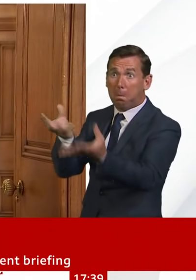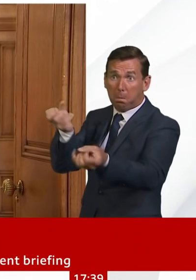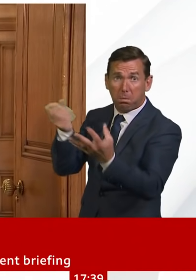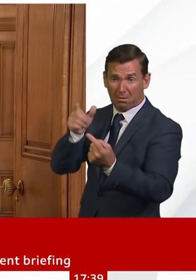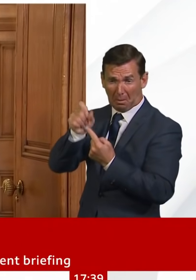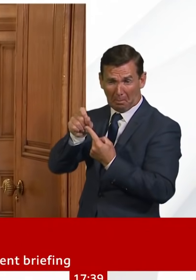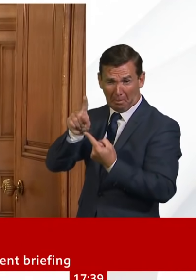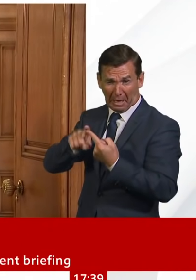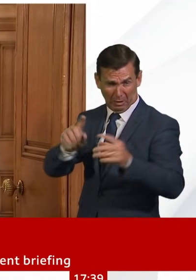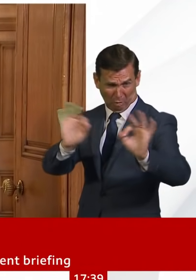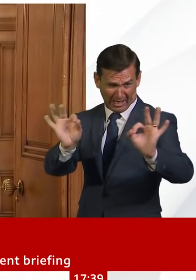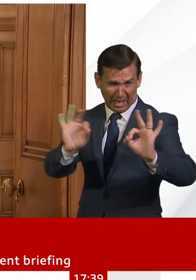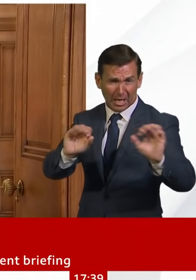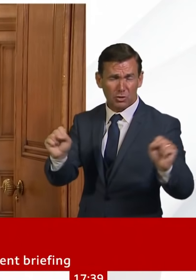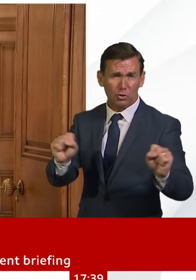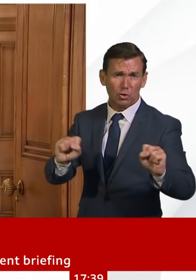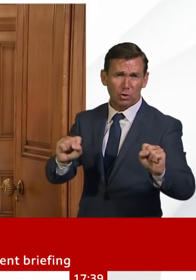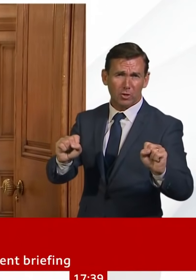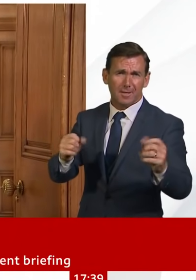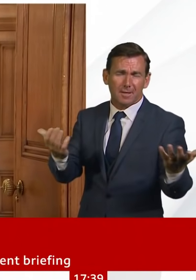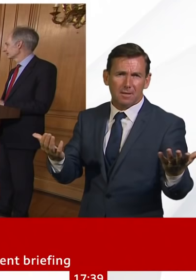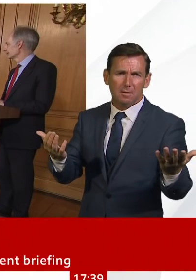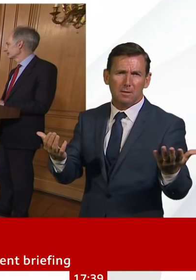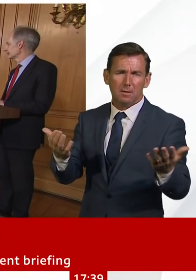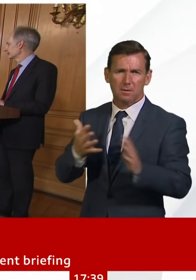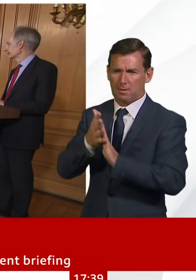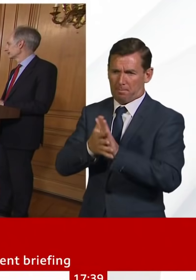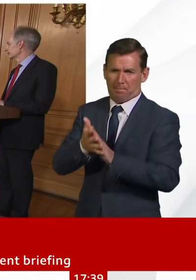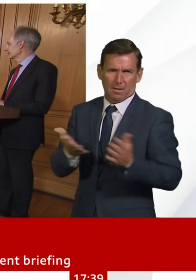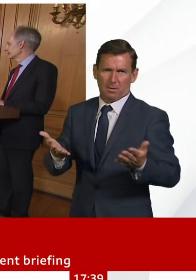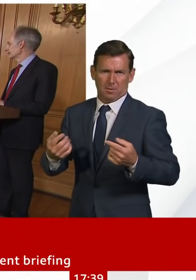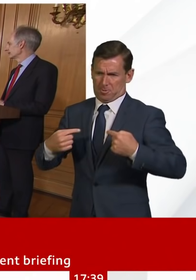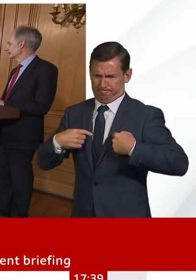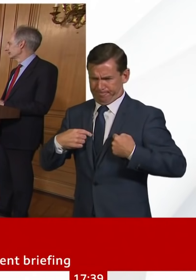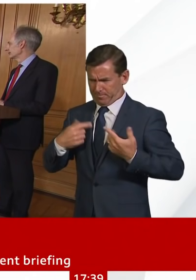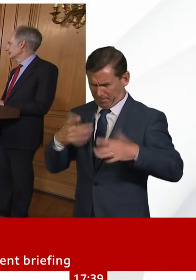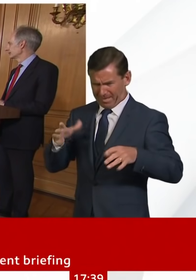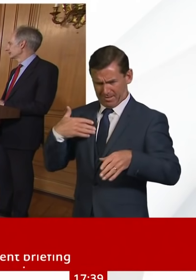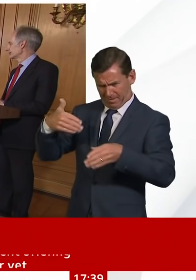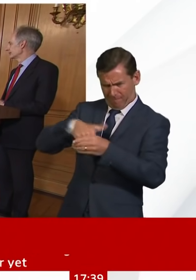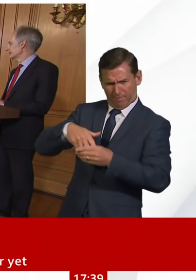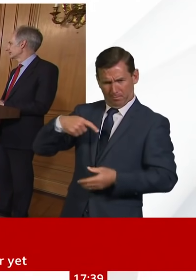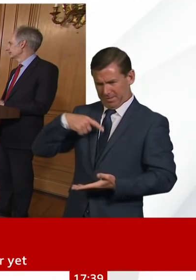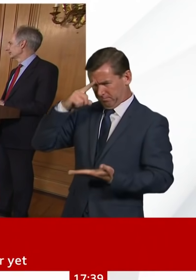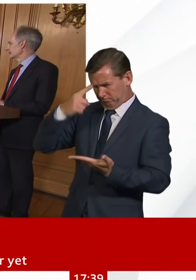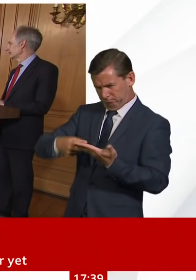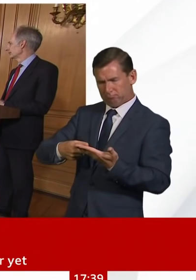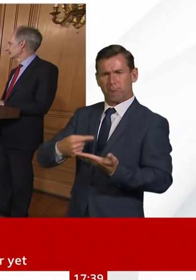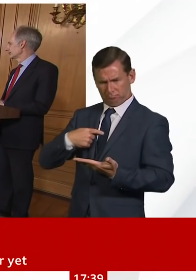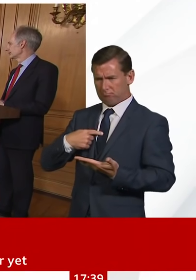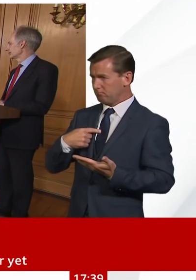PPE. And that's the decision-making process that I was involved in. There